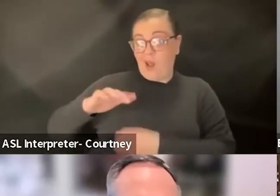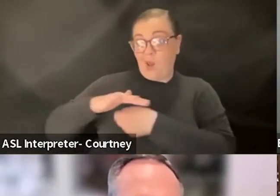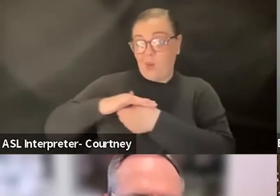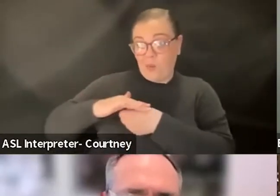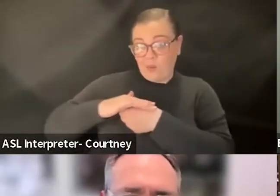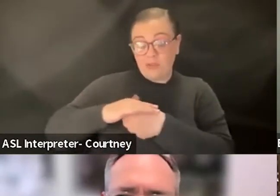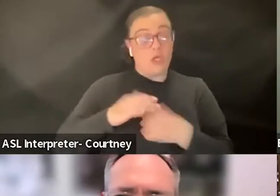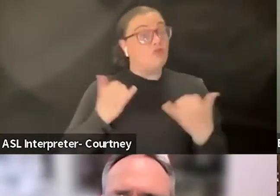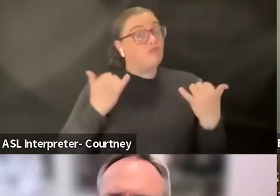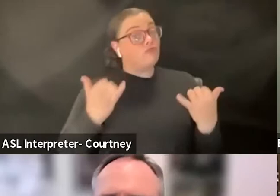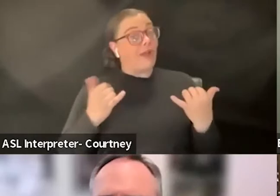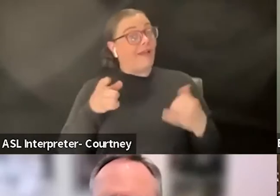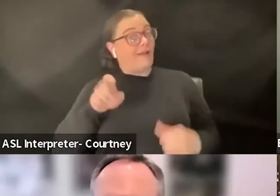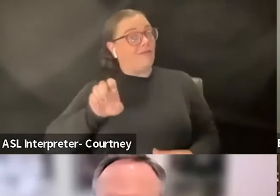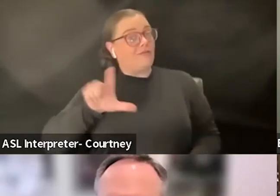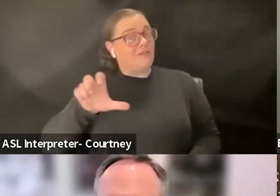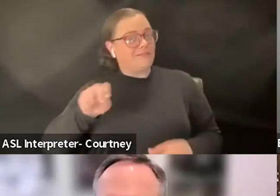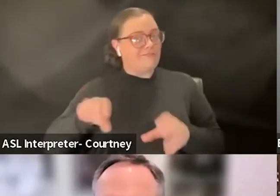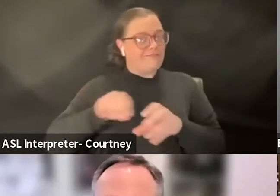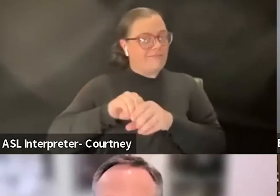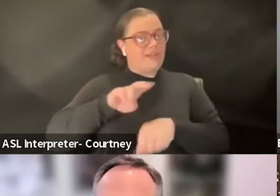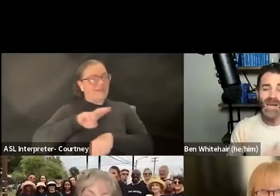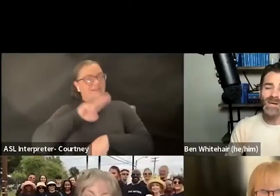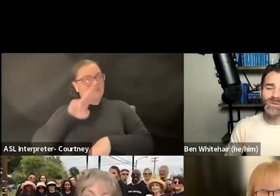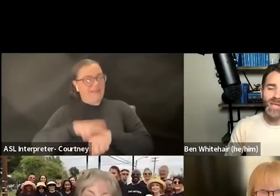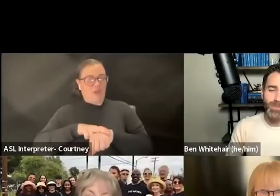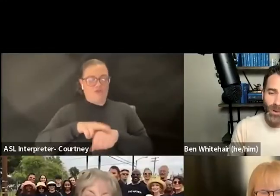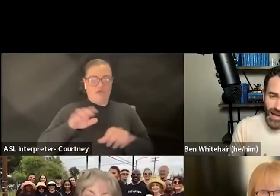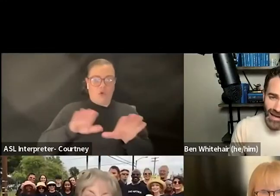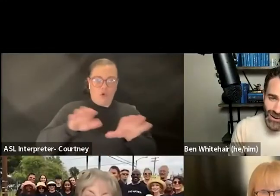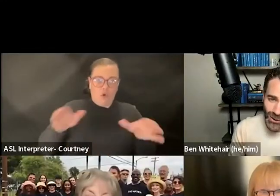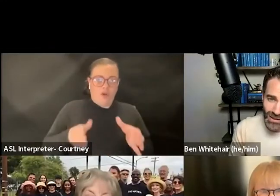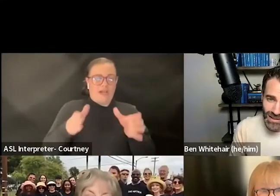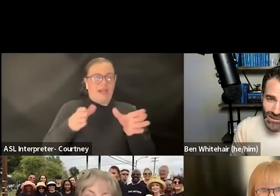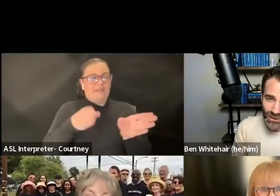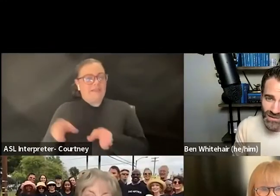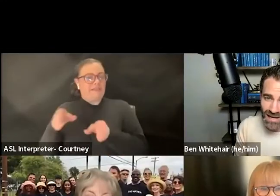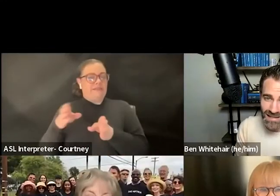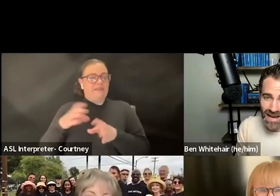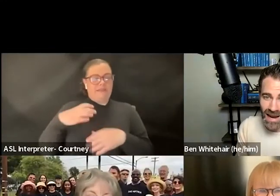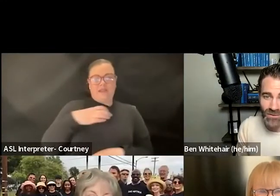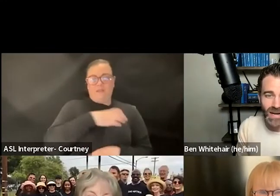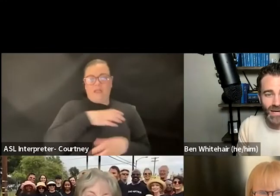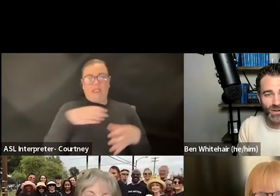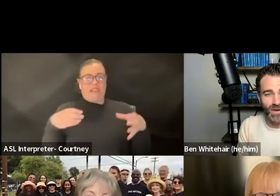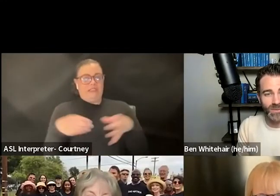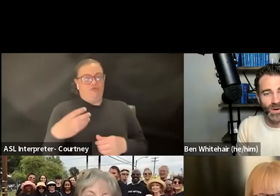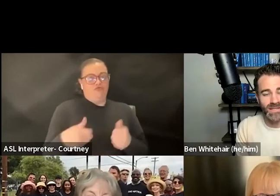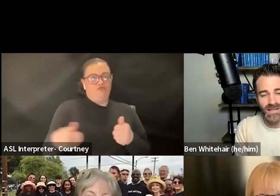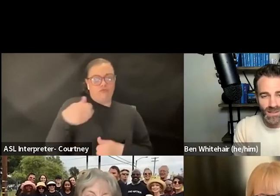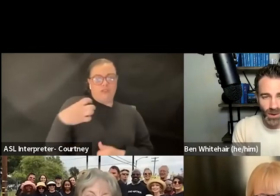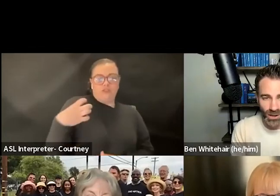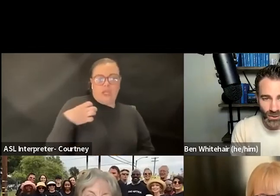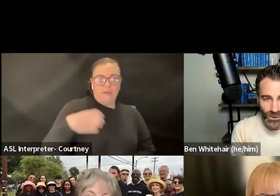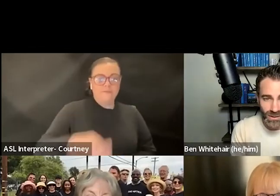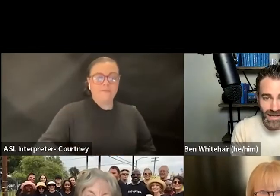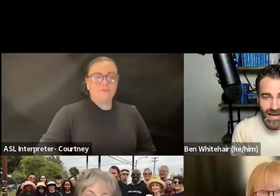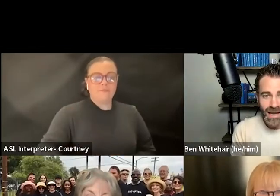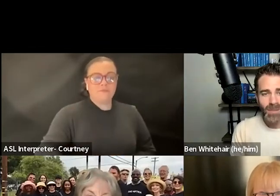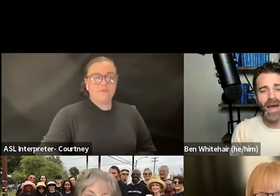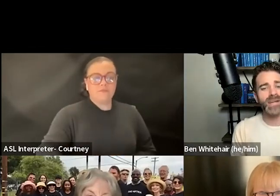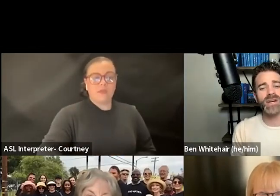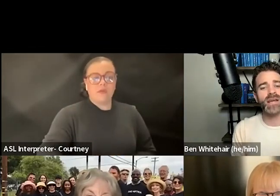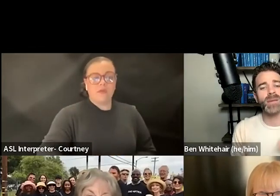National Organizing Committee Chair for SAG-AFTRA. Suzanne Burkhead currently serves as SAG-AFTRA National Vice President, Small